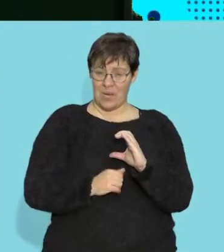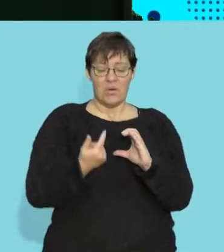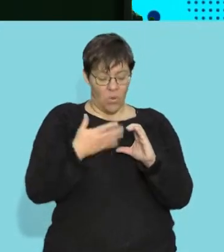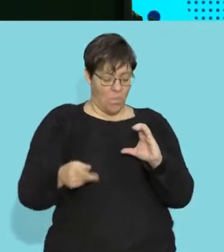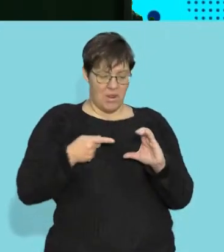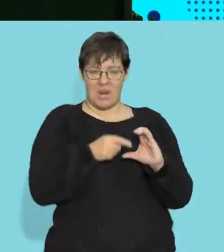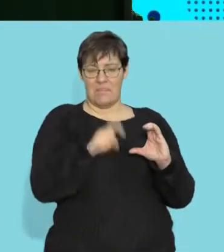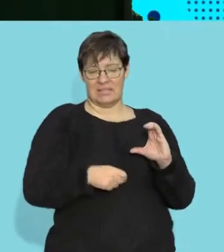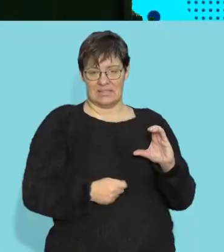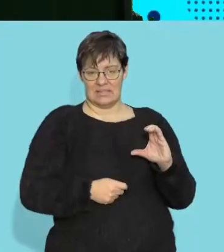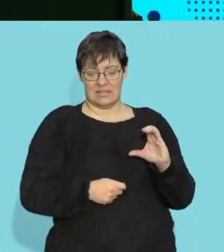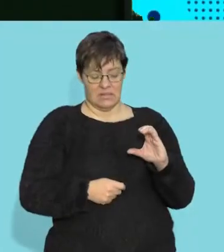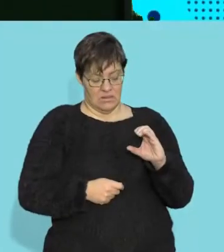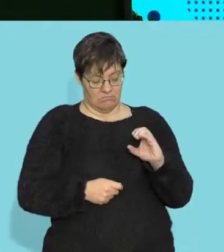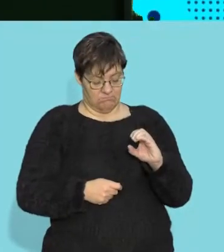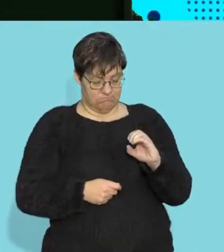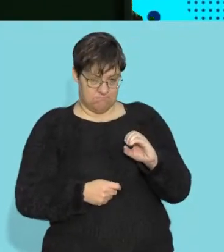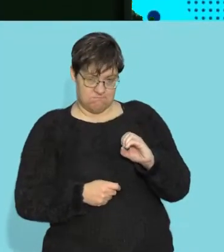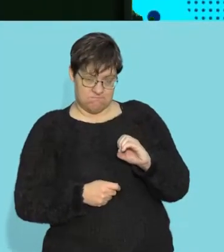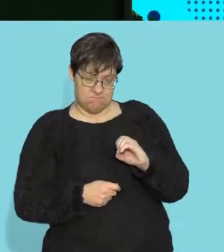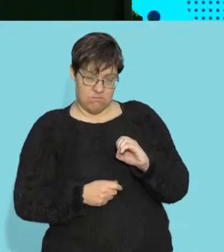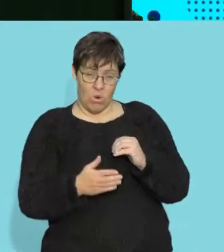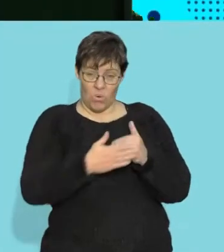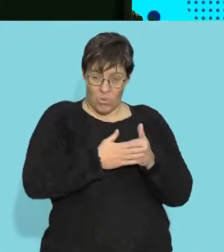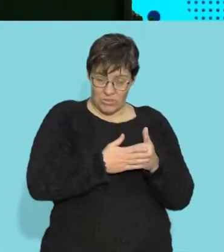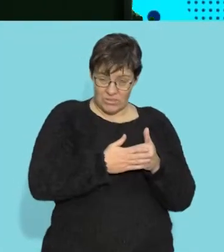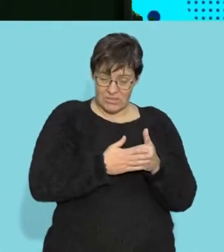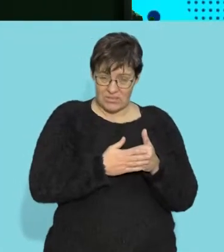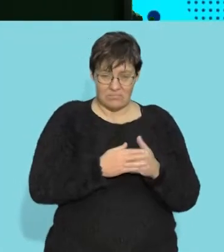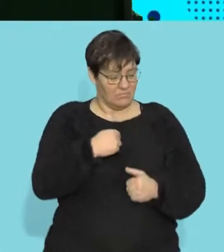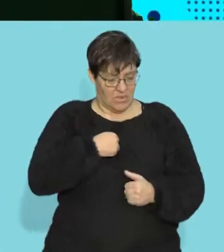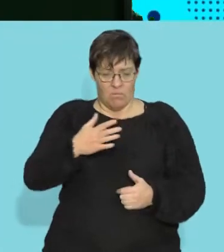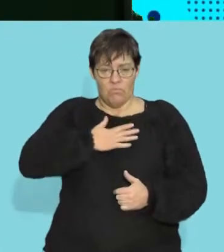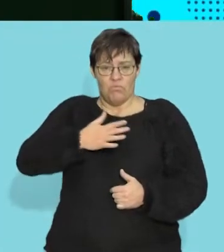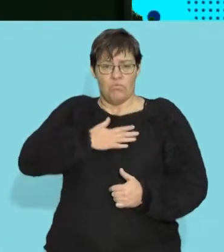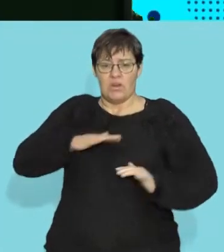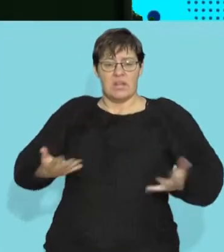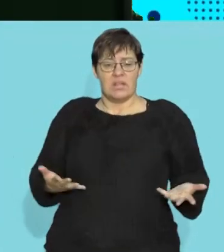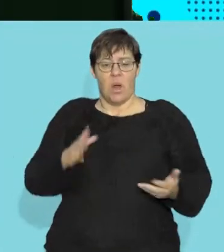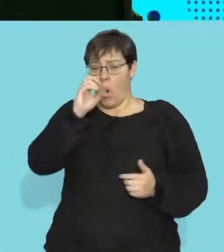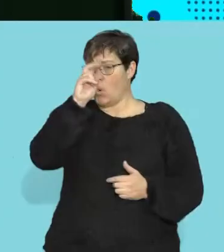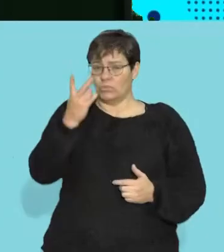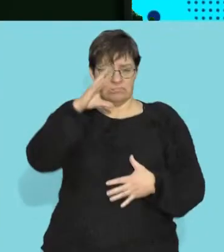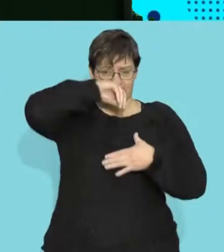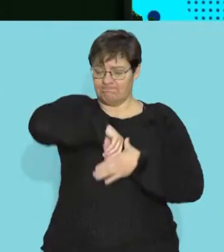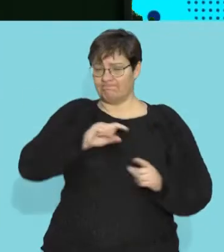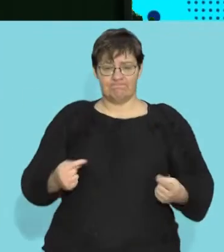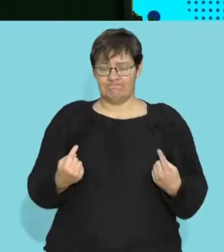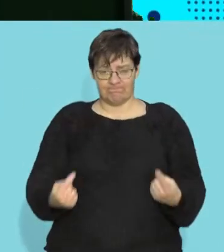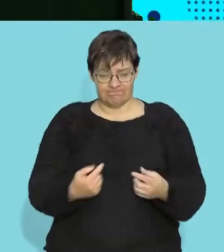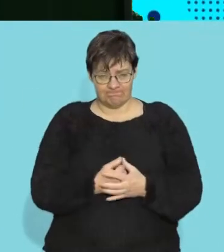As soon as it closes, guys, what am I not getting in? I'm not getting in oxygen.